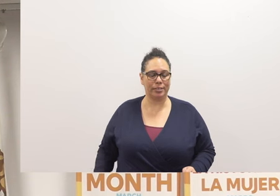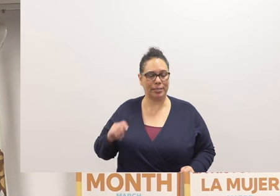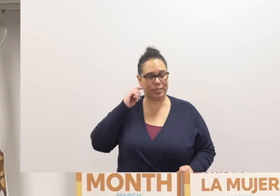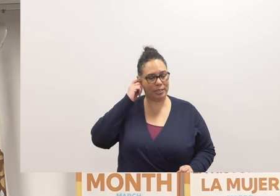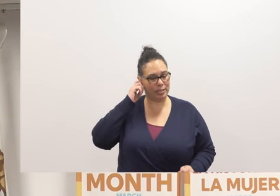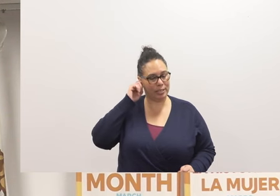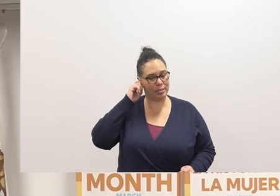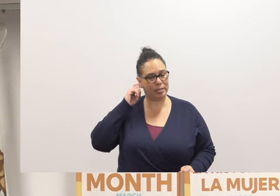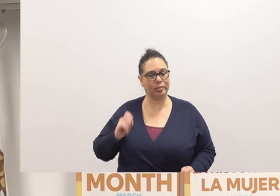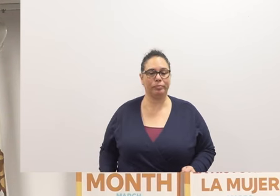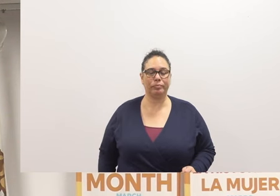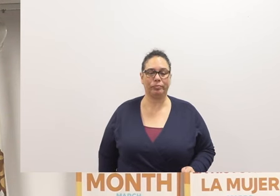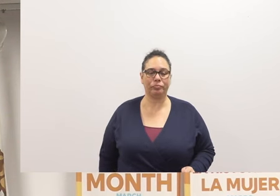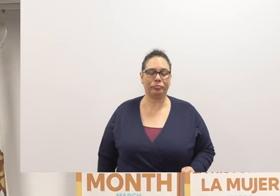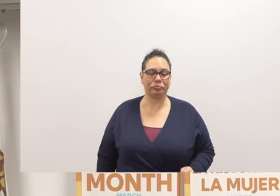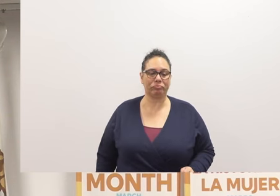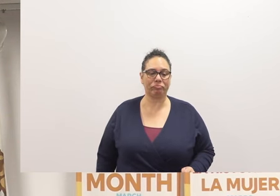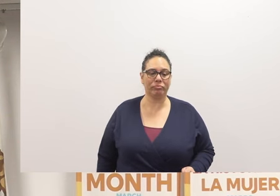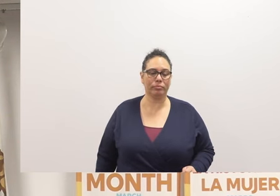Thank you.